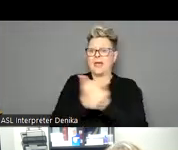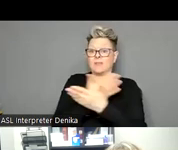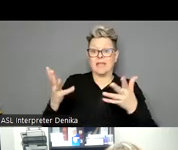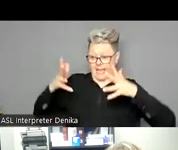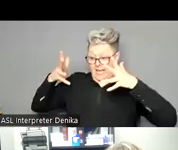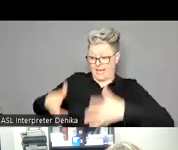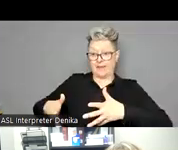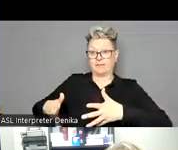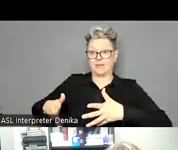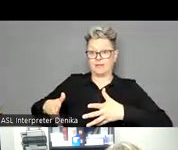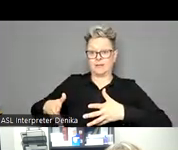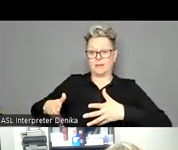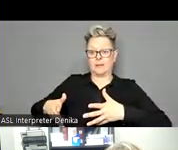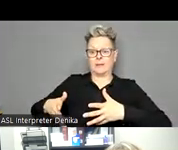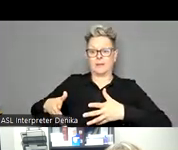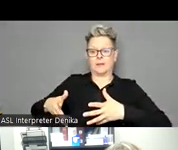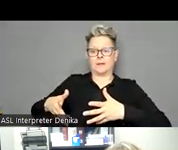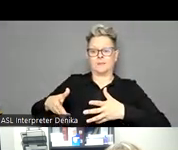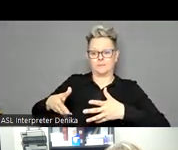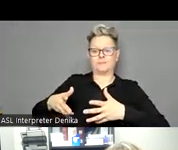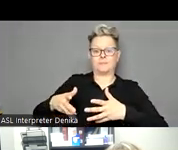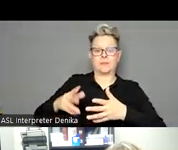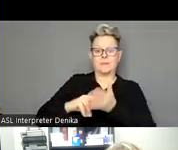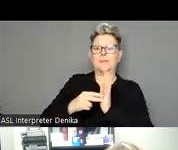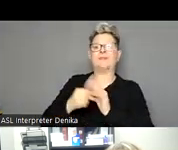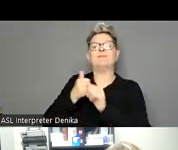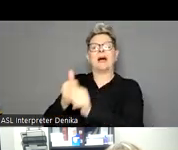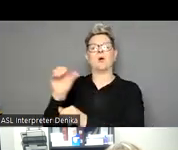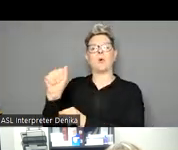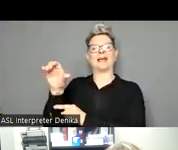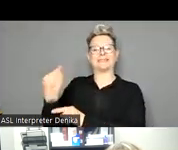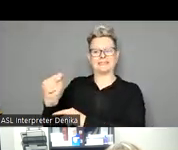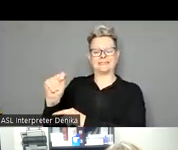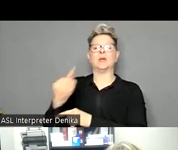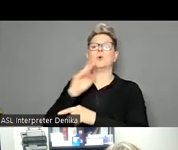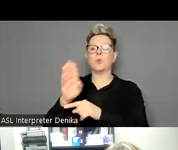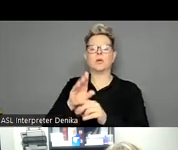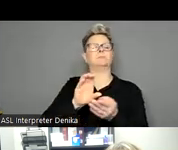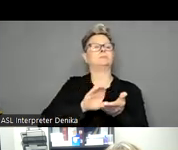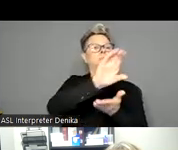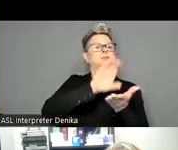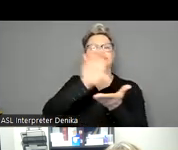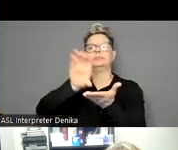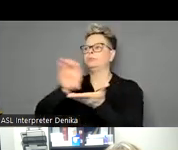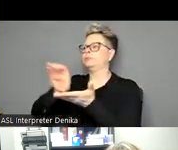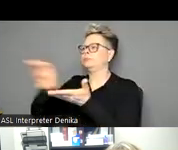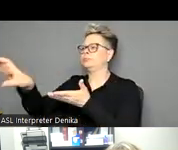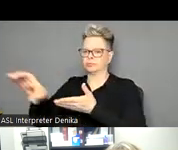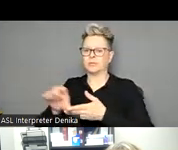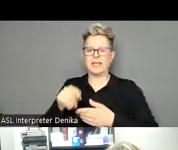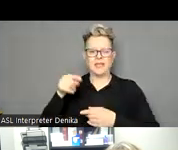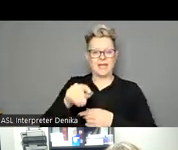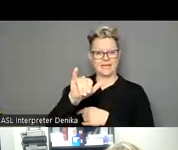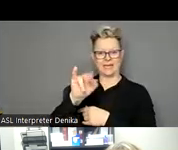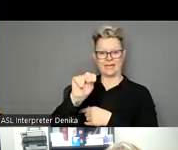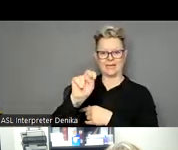would be distributed according to the Intestate Succession Act. So this is another piece of legislation. I mentioned the Wills Act already, but the Intestate